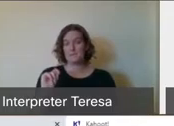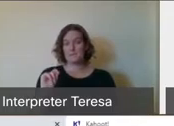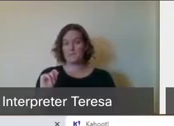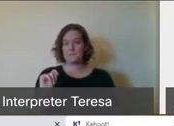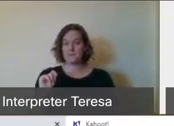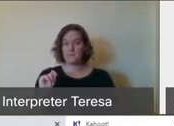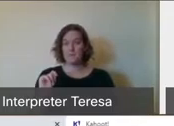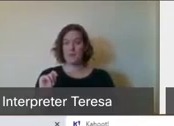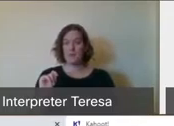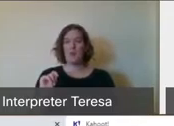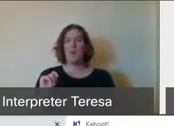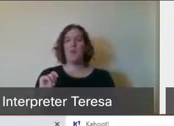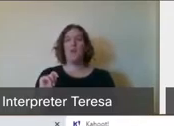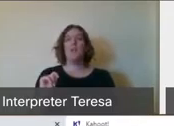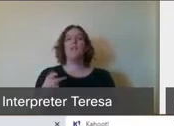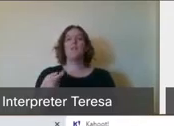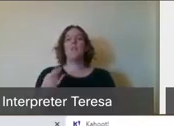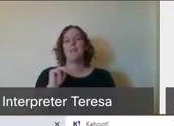KAHOOT.IT. And the game pin is